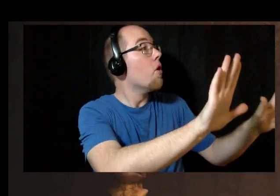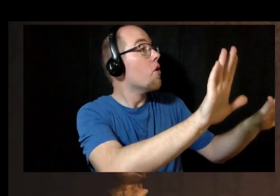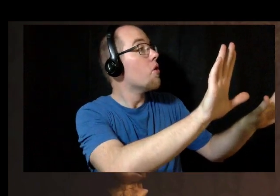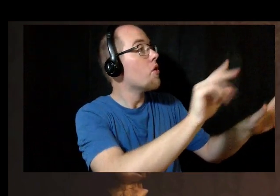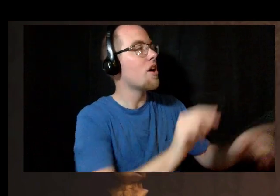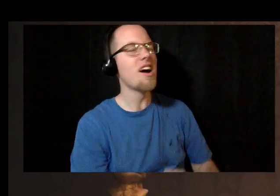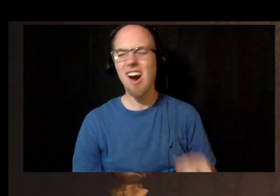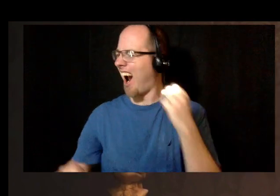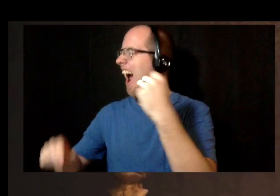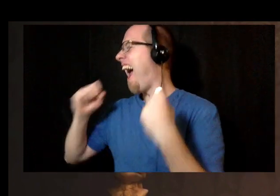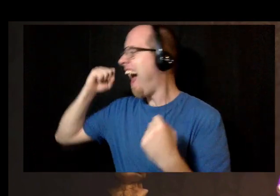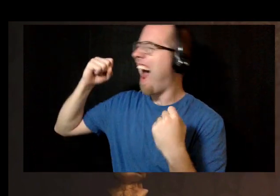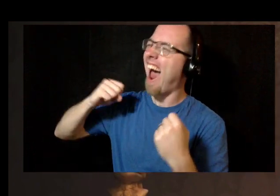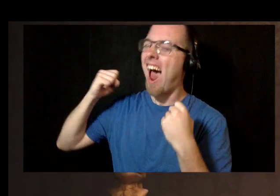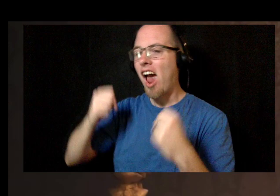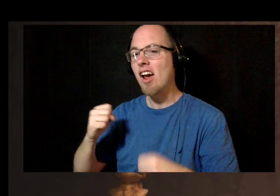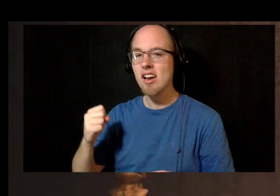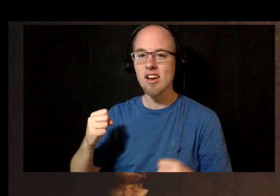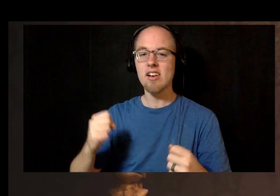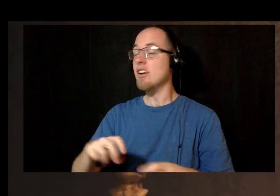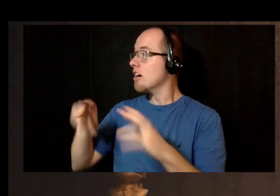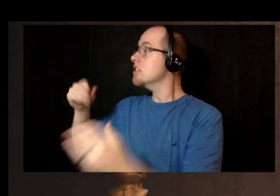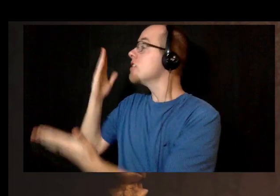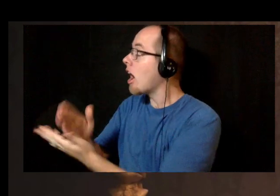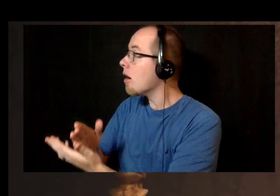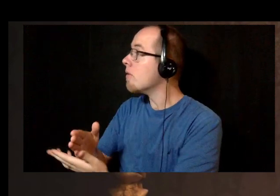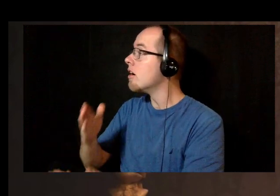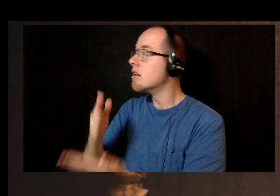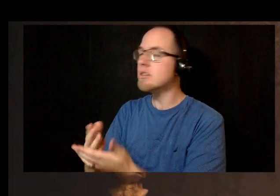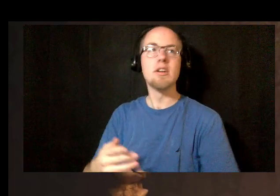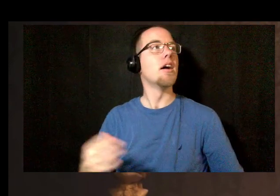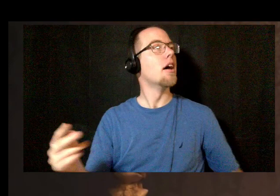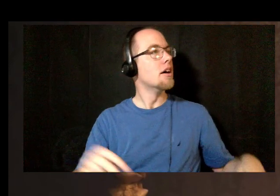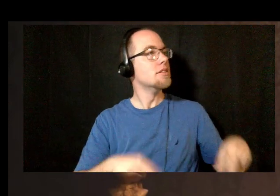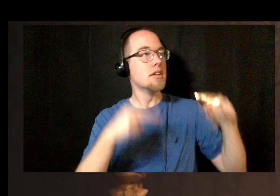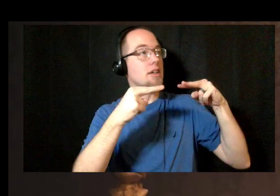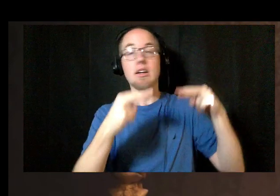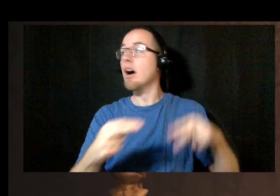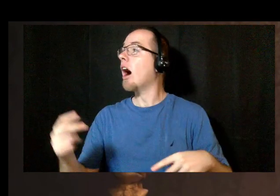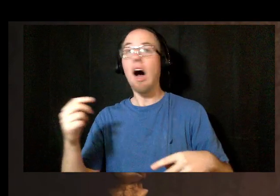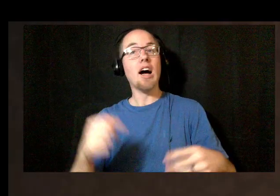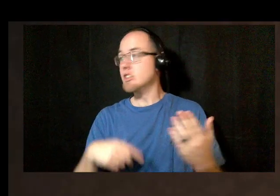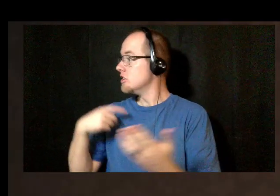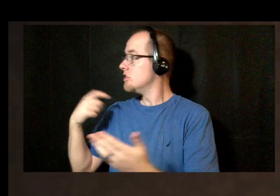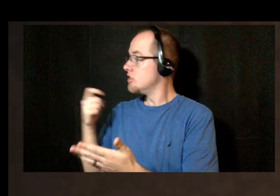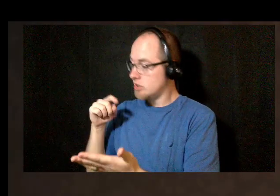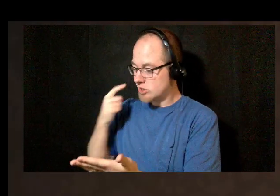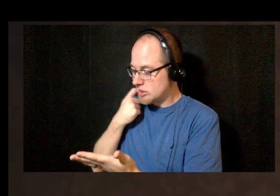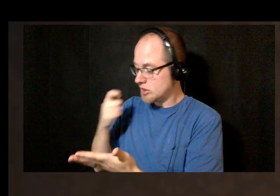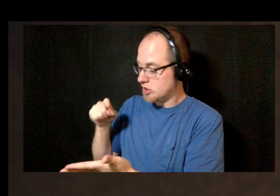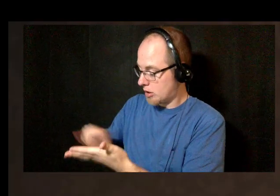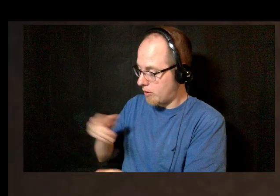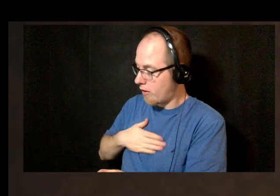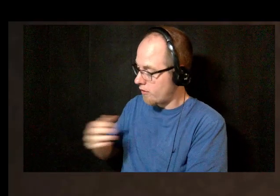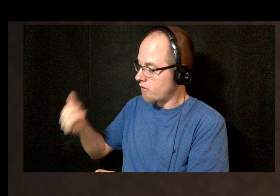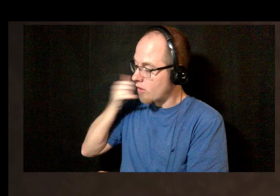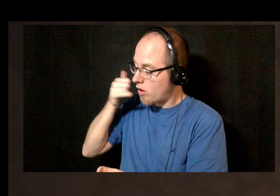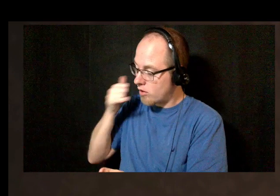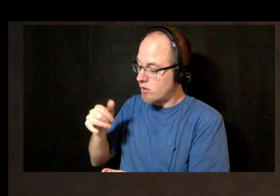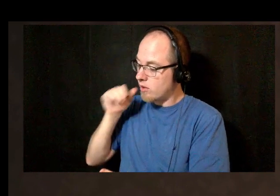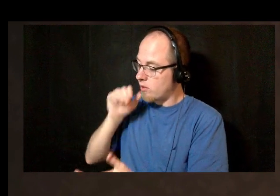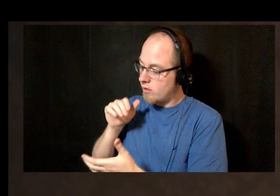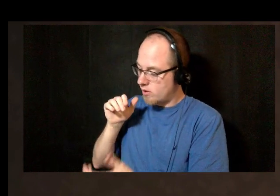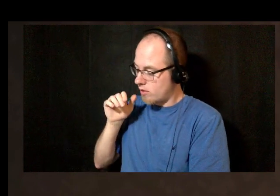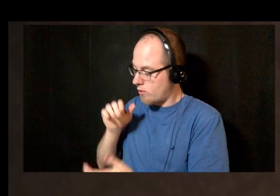He's like, stop it, just stop. He spins around and goes, I just checked my phone. She texted me 15 minutes ago